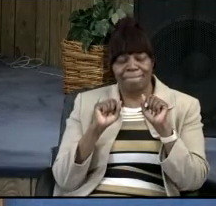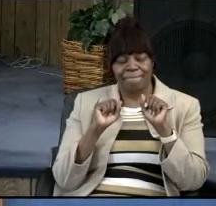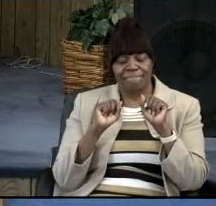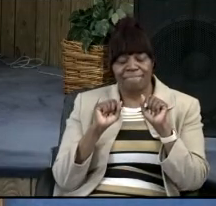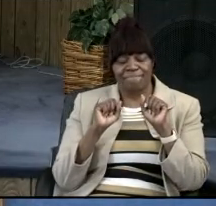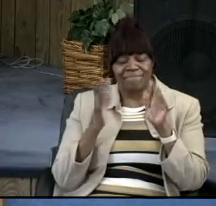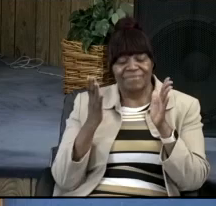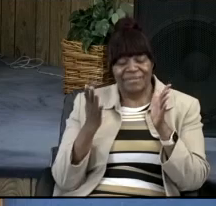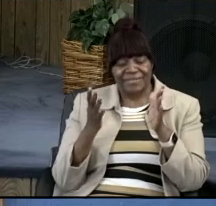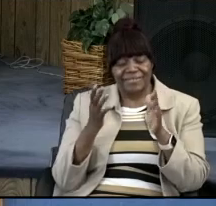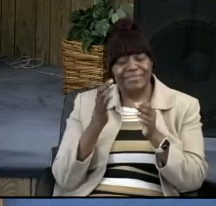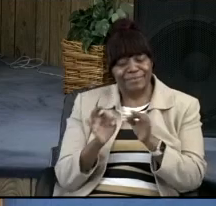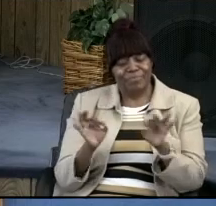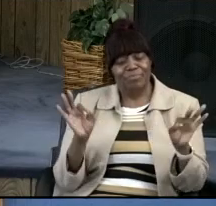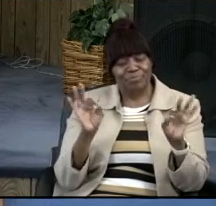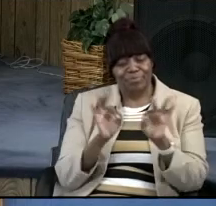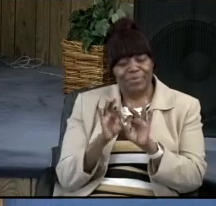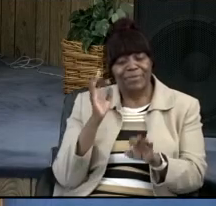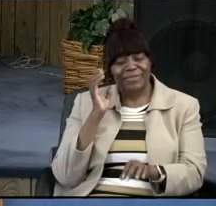So it's critical now